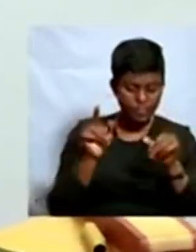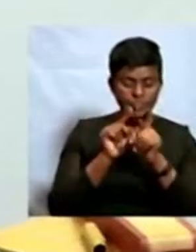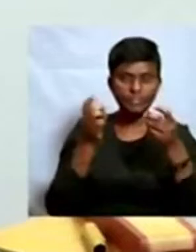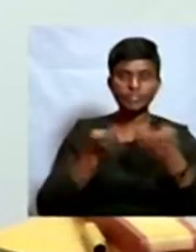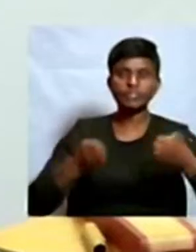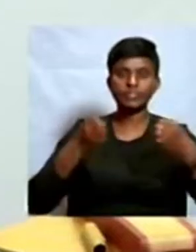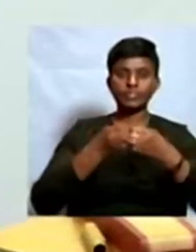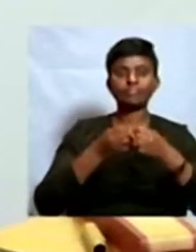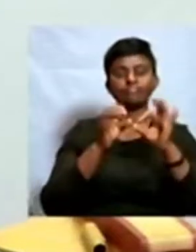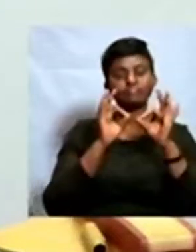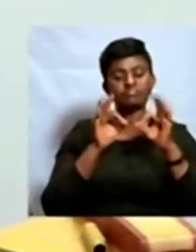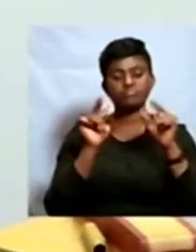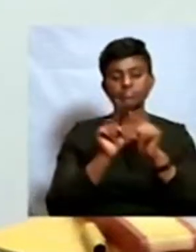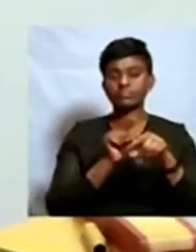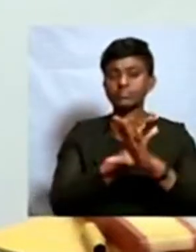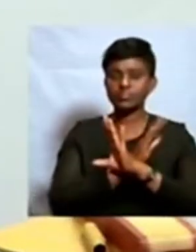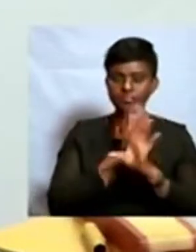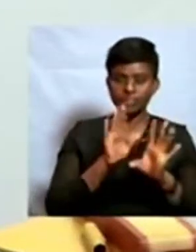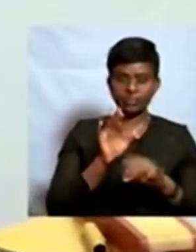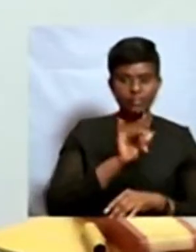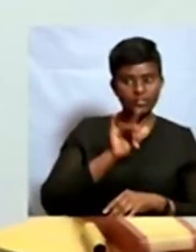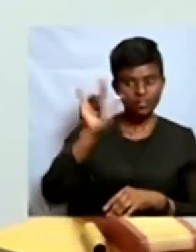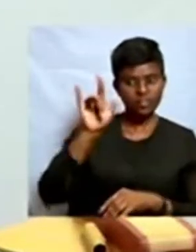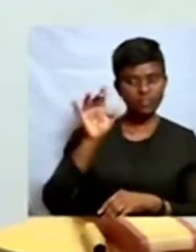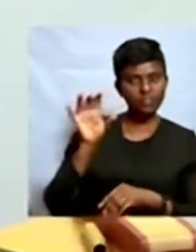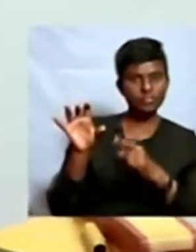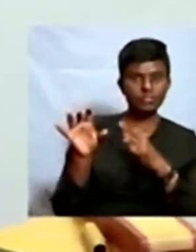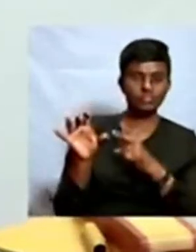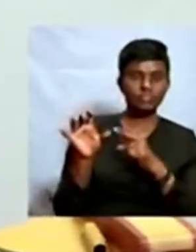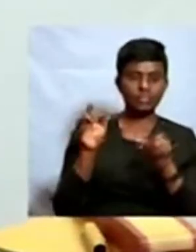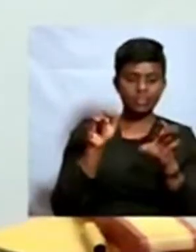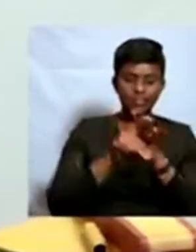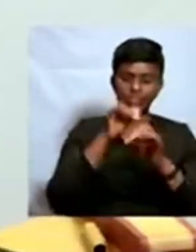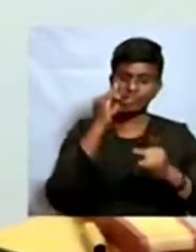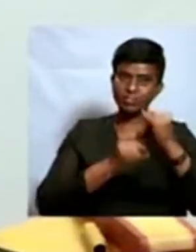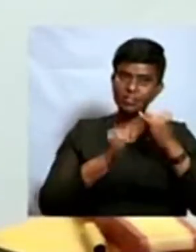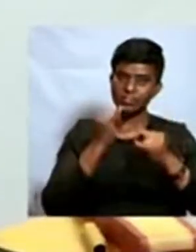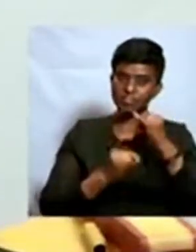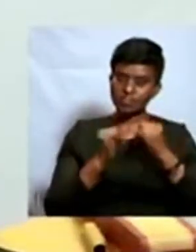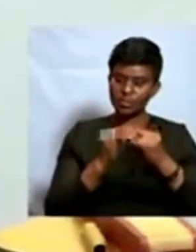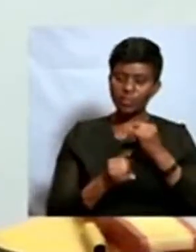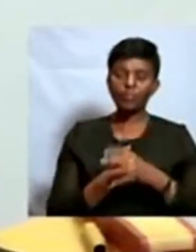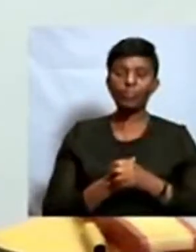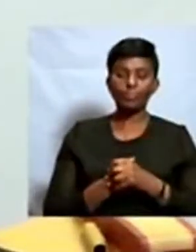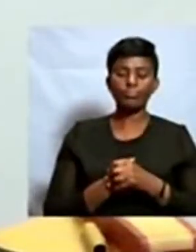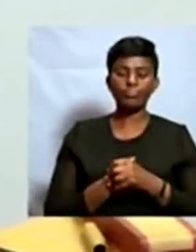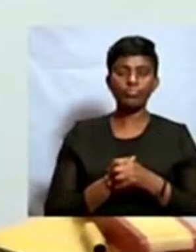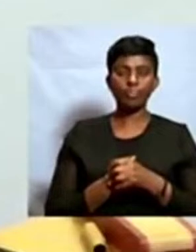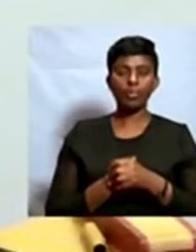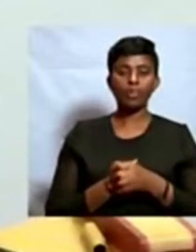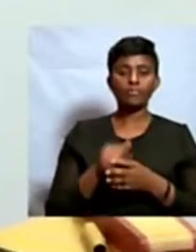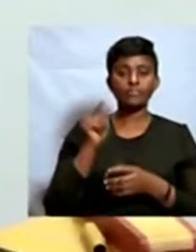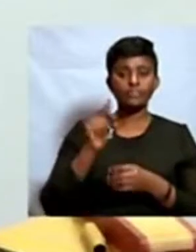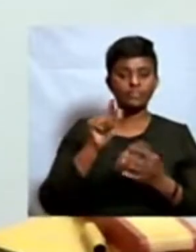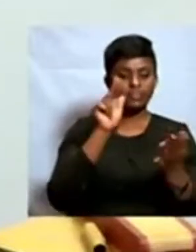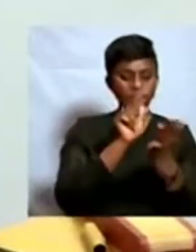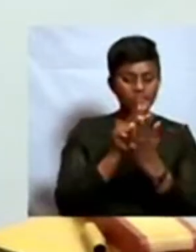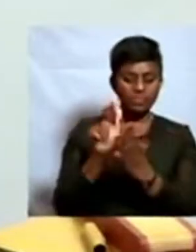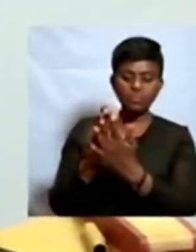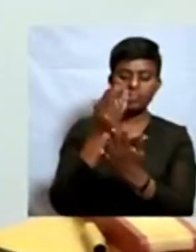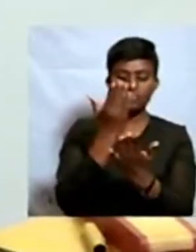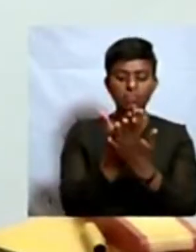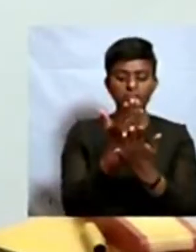environmental sustainability of Zambia's civil aviation sector. In conclusion, the enactment of the